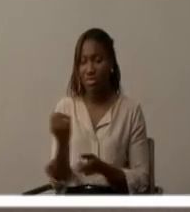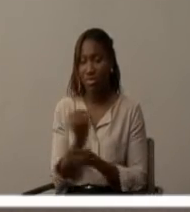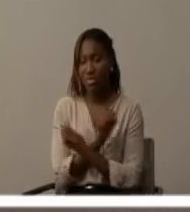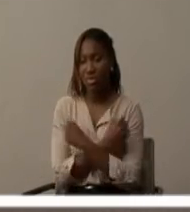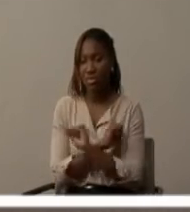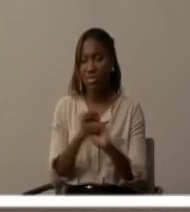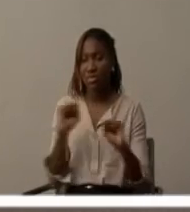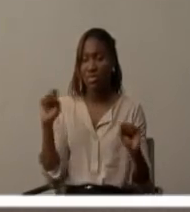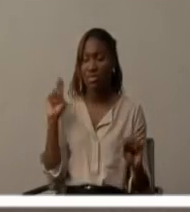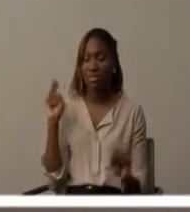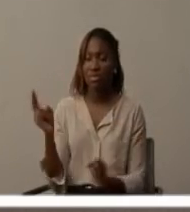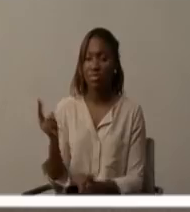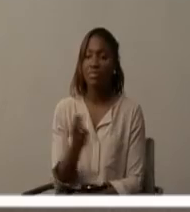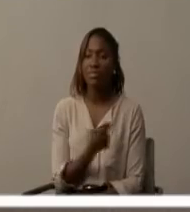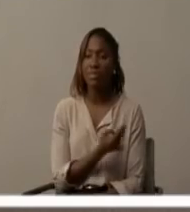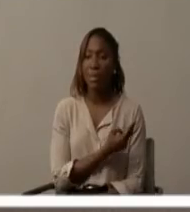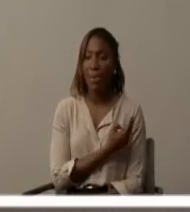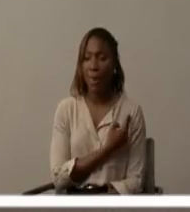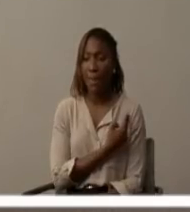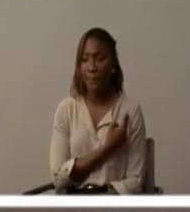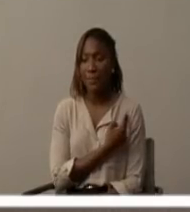of